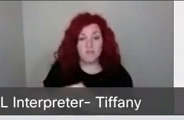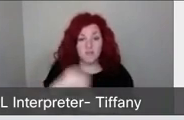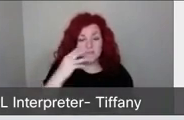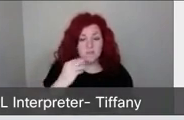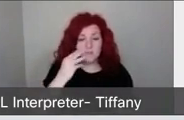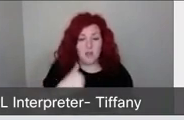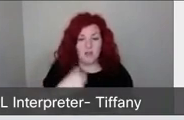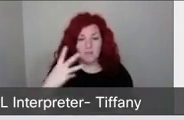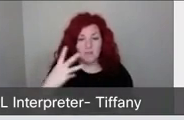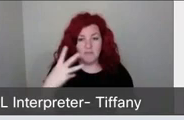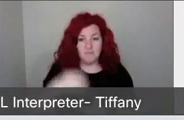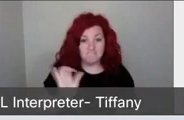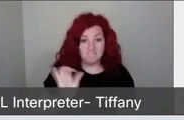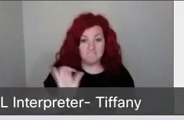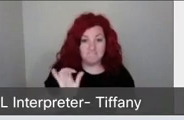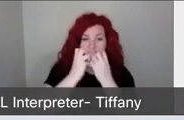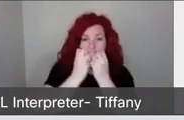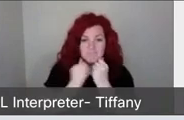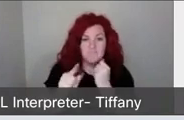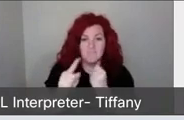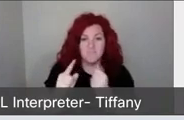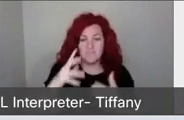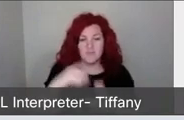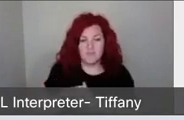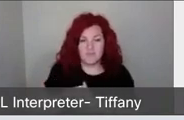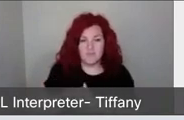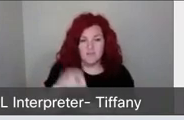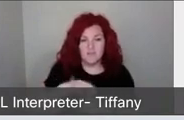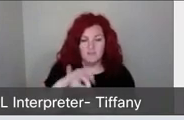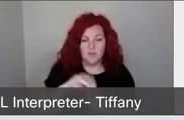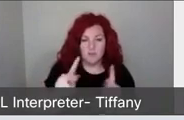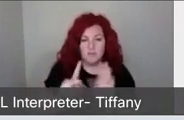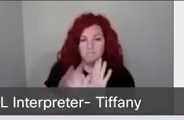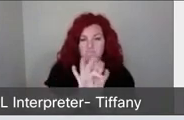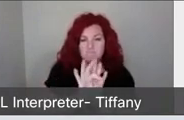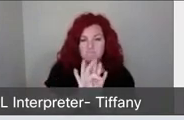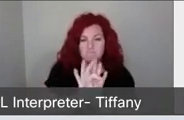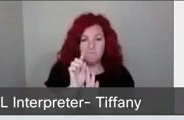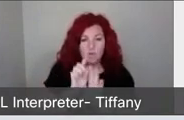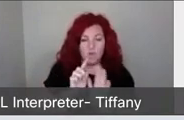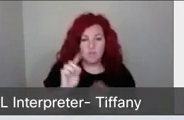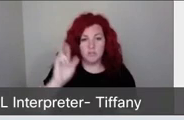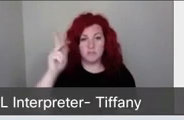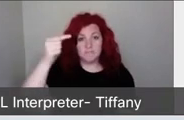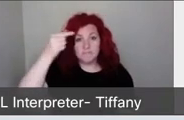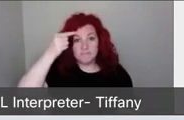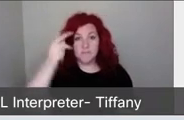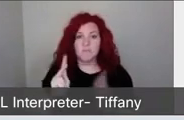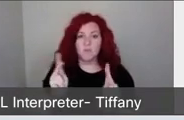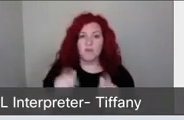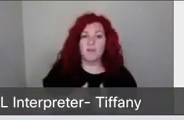been in. It is vital that they get to participate in voting people in office with people that lived like them, sounded like